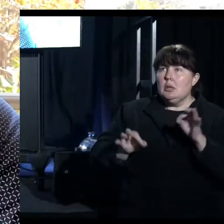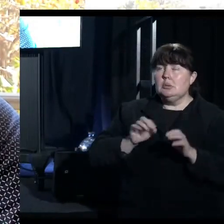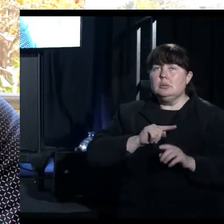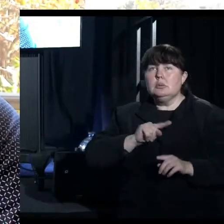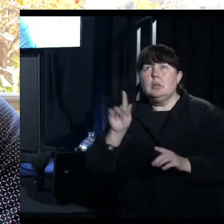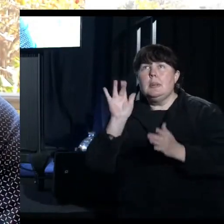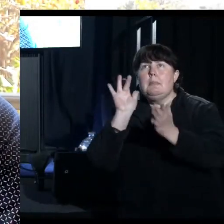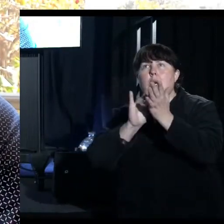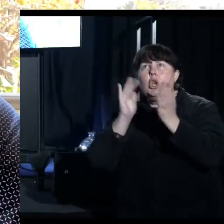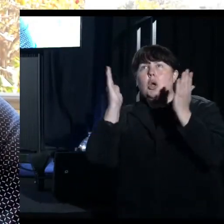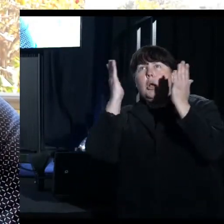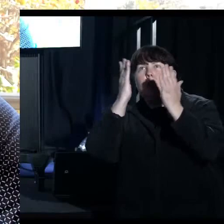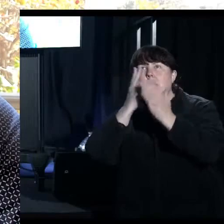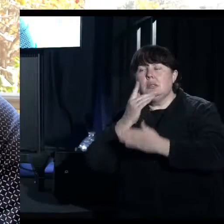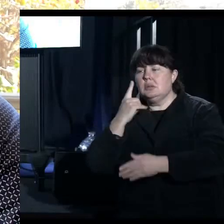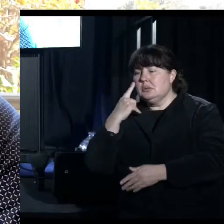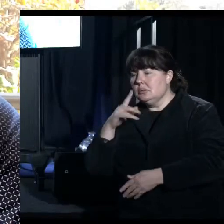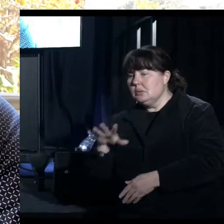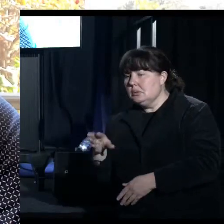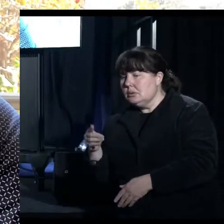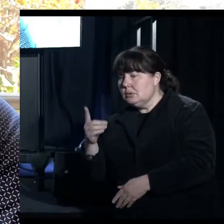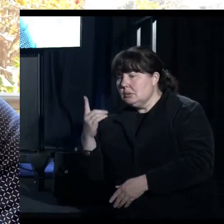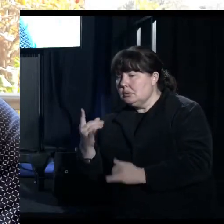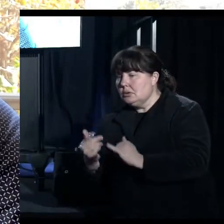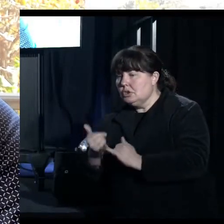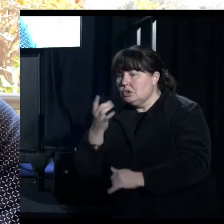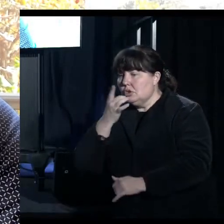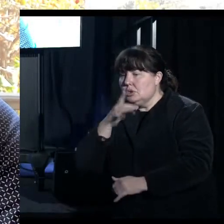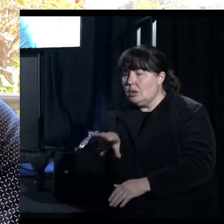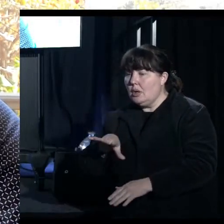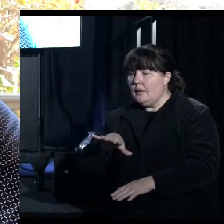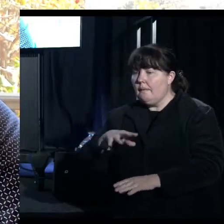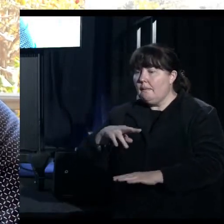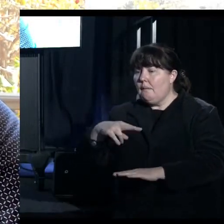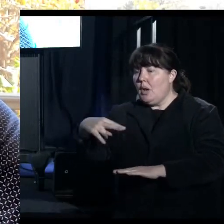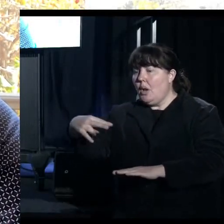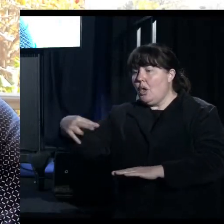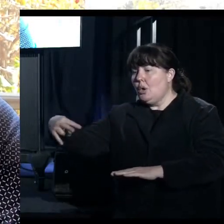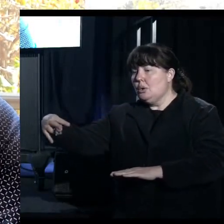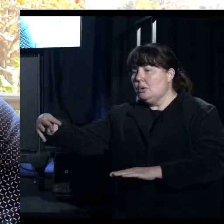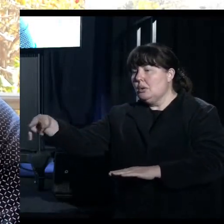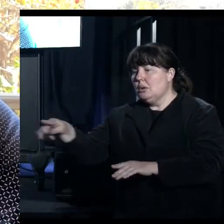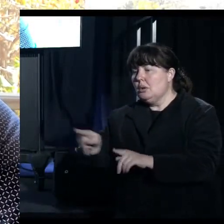for experts to name their light.